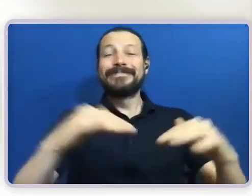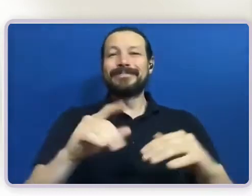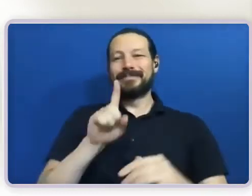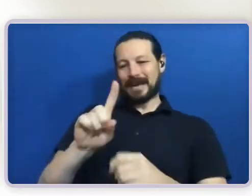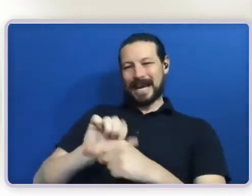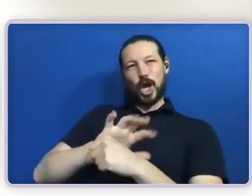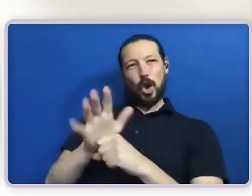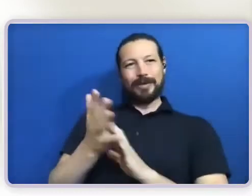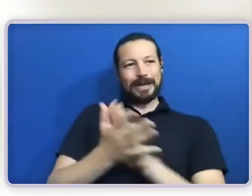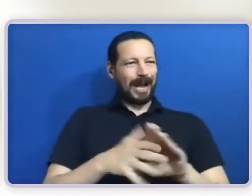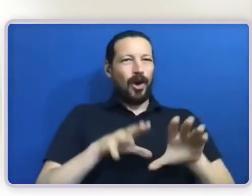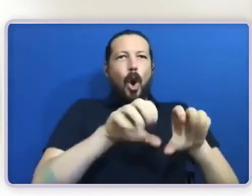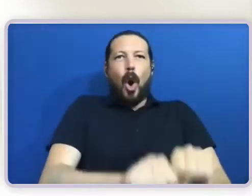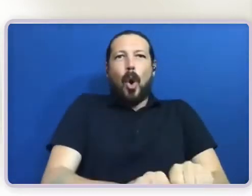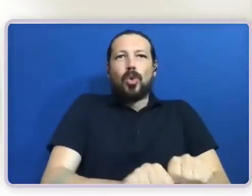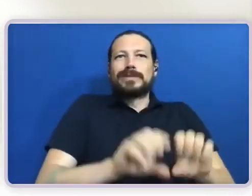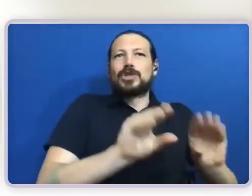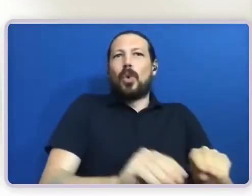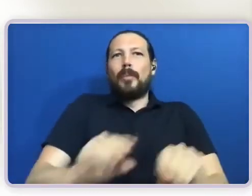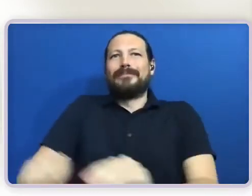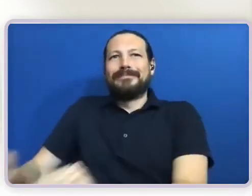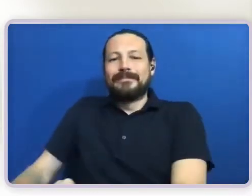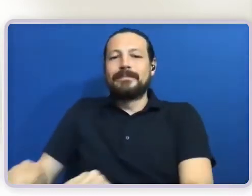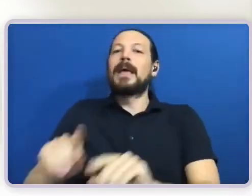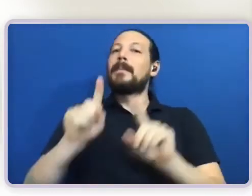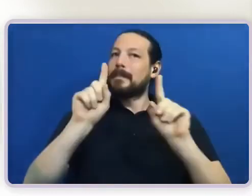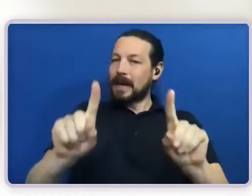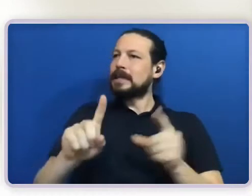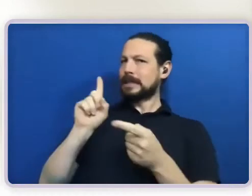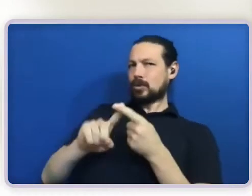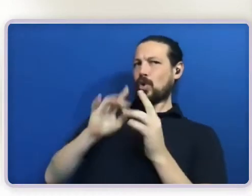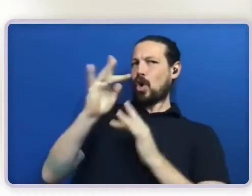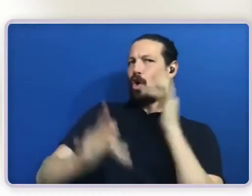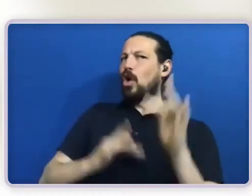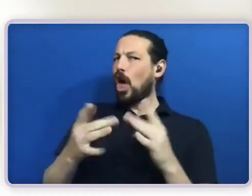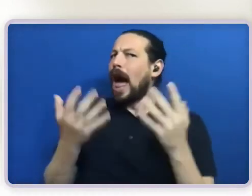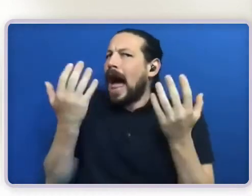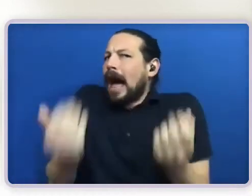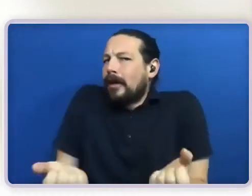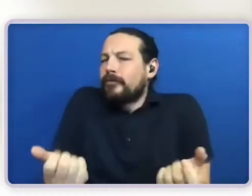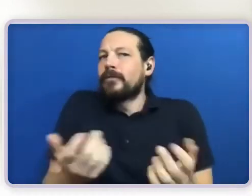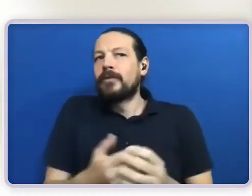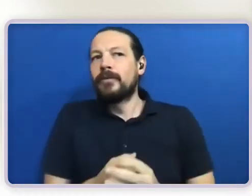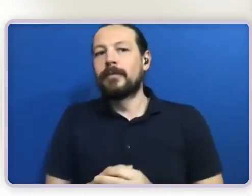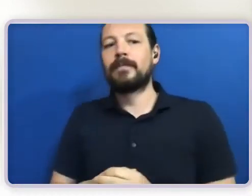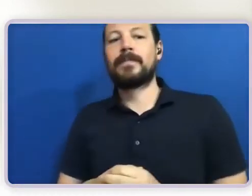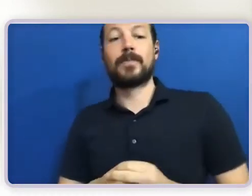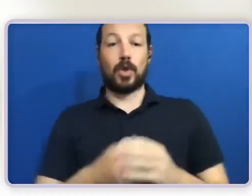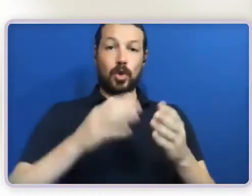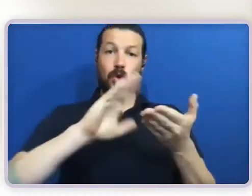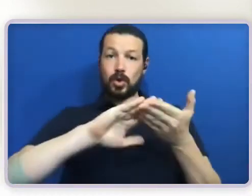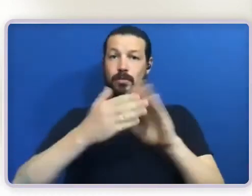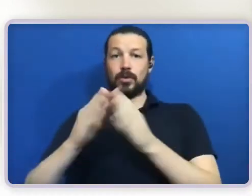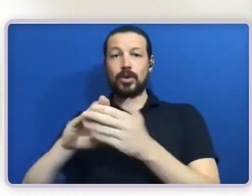lot of things virtually. So speaking at a community forum is a way to